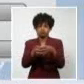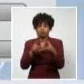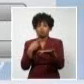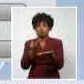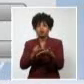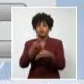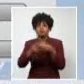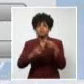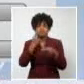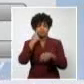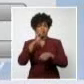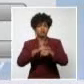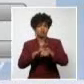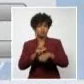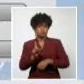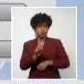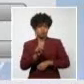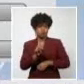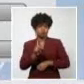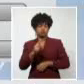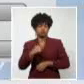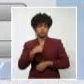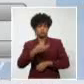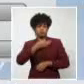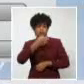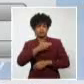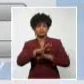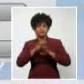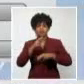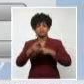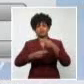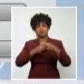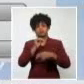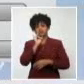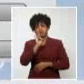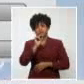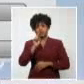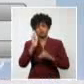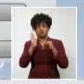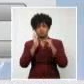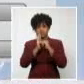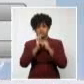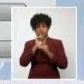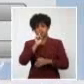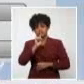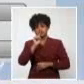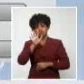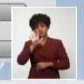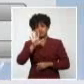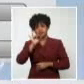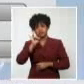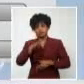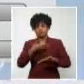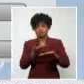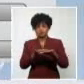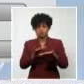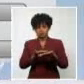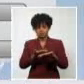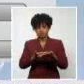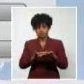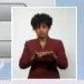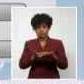we're going to report about this soon. This procedure helps detect when a person is infected with a disease. As I was